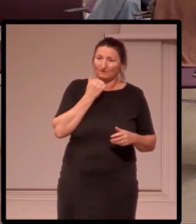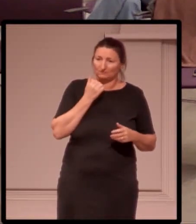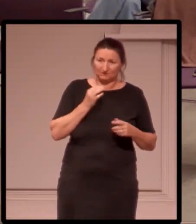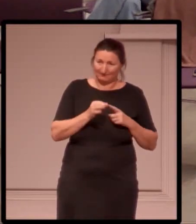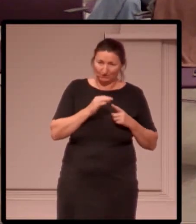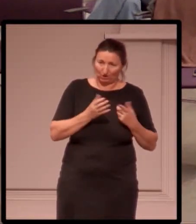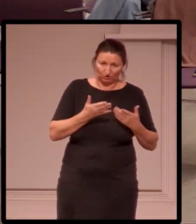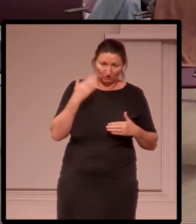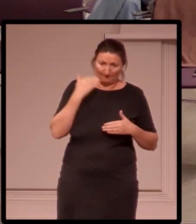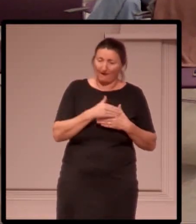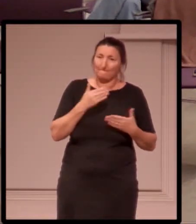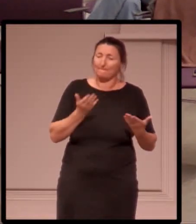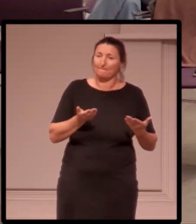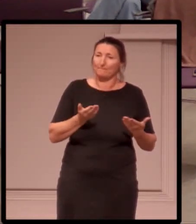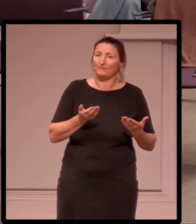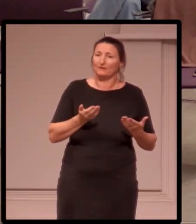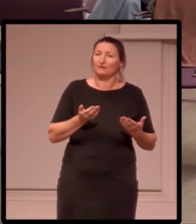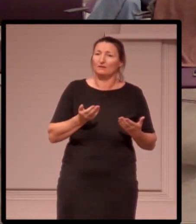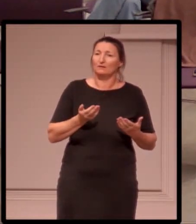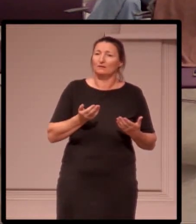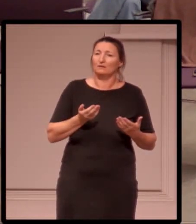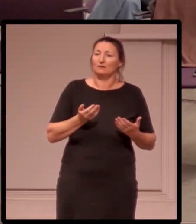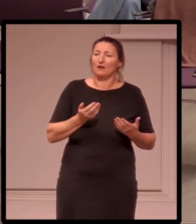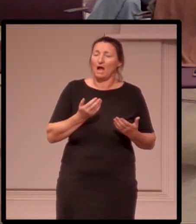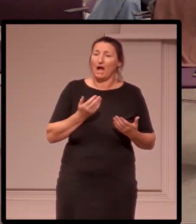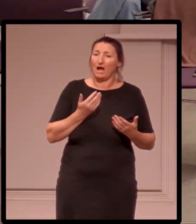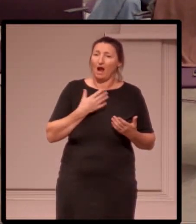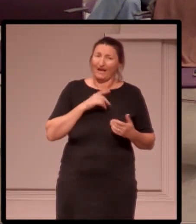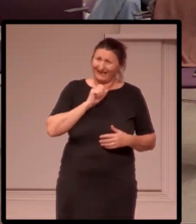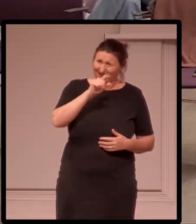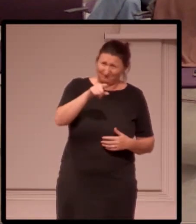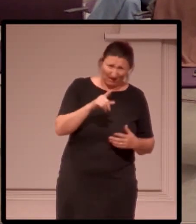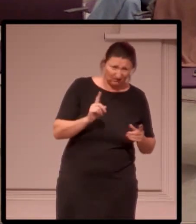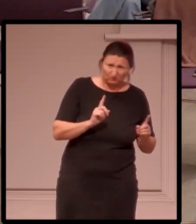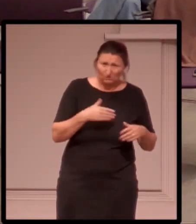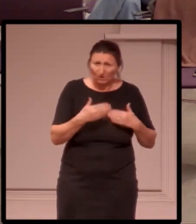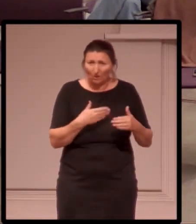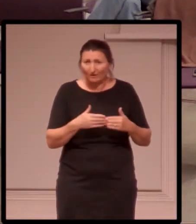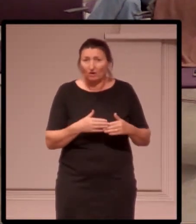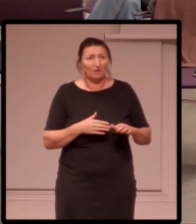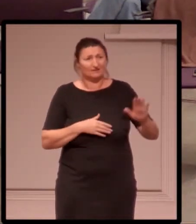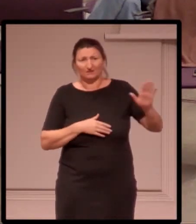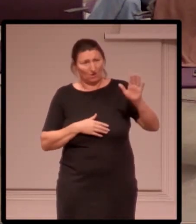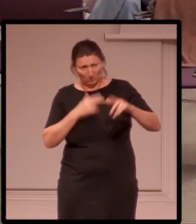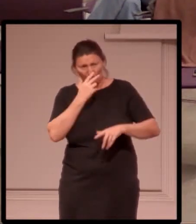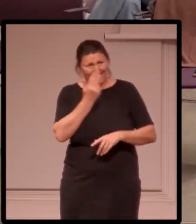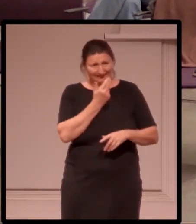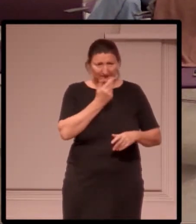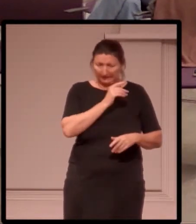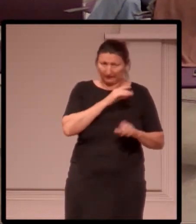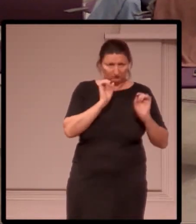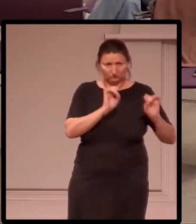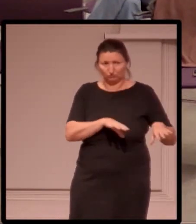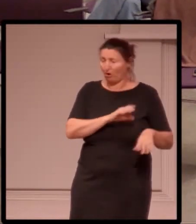specialties for a couple of months, and I emailed to check up on them, and I was told, oh no, you're over 18 now, you have to go see